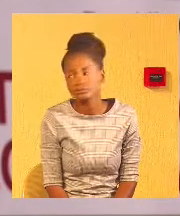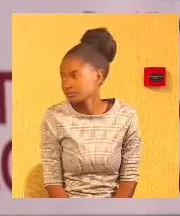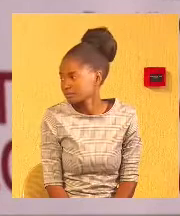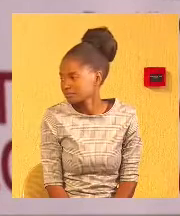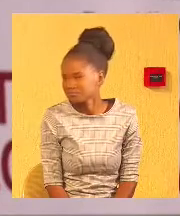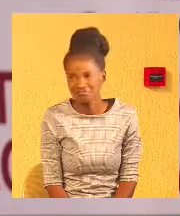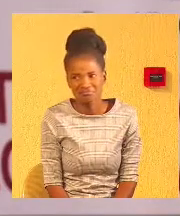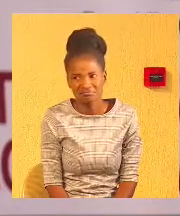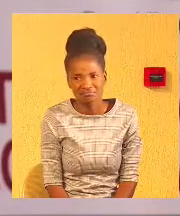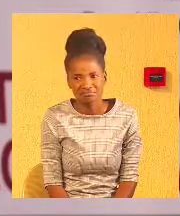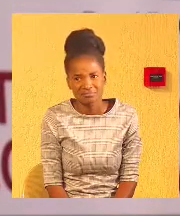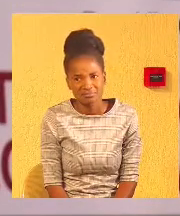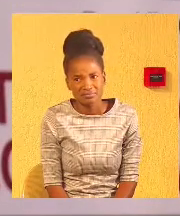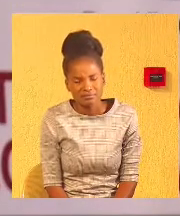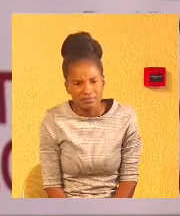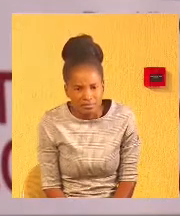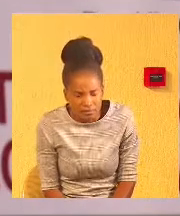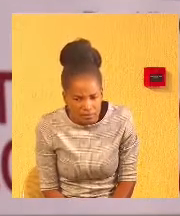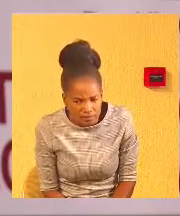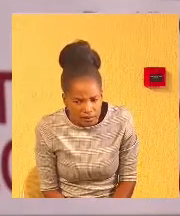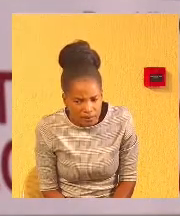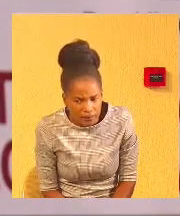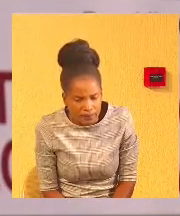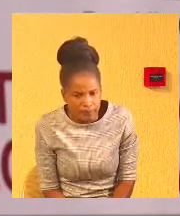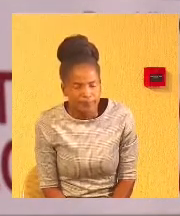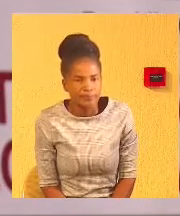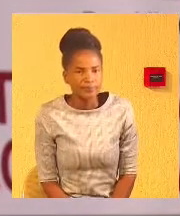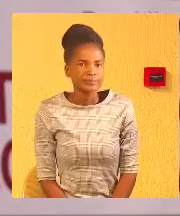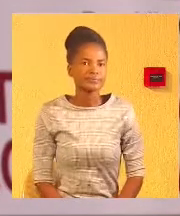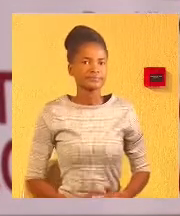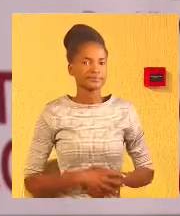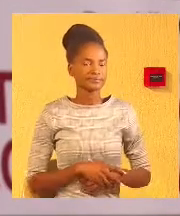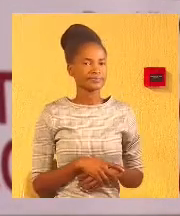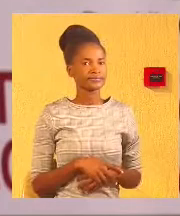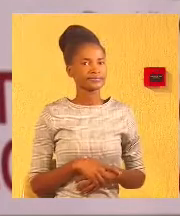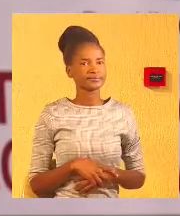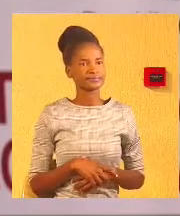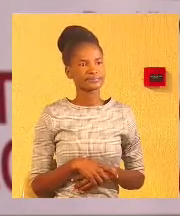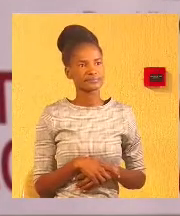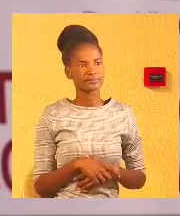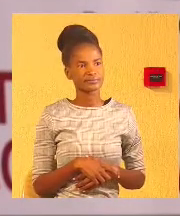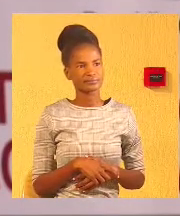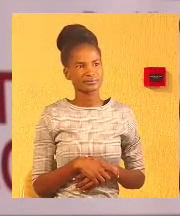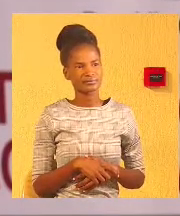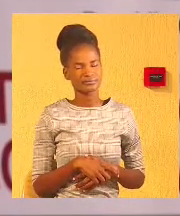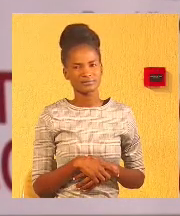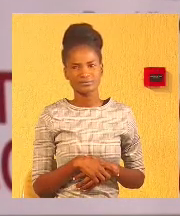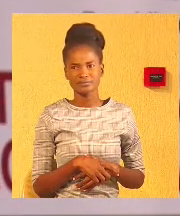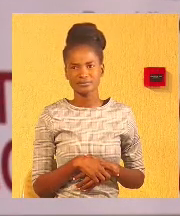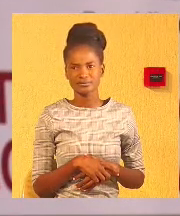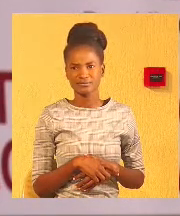You may go ahead and ask your question. I want to ask, when is this fresh market in